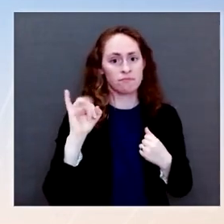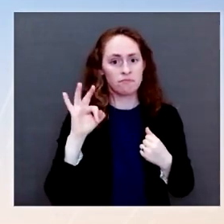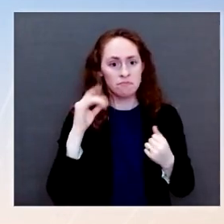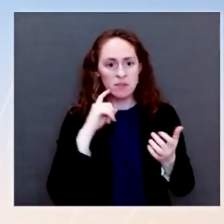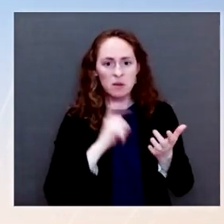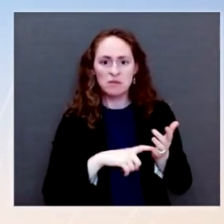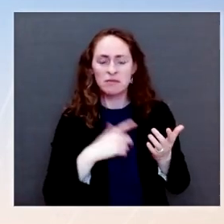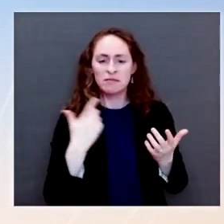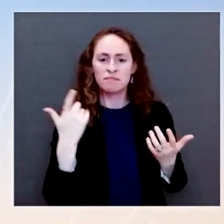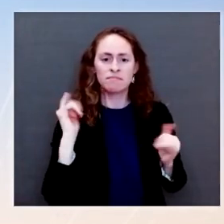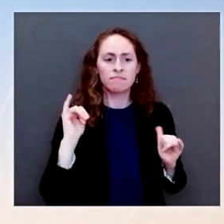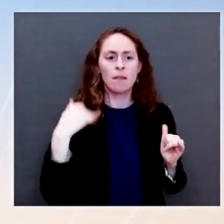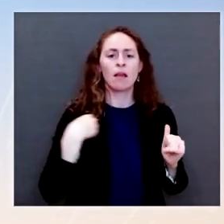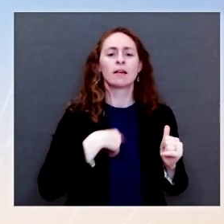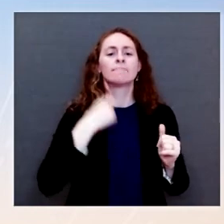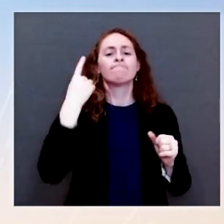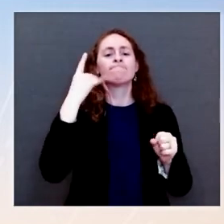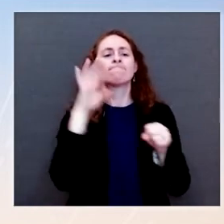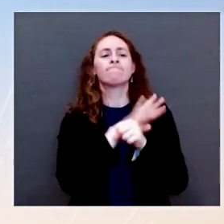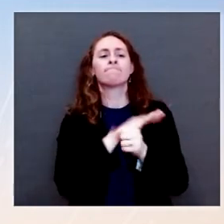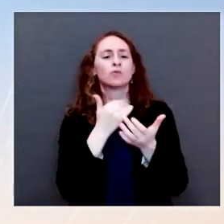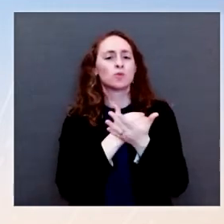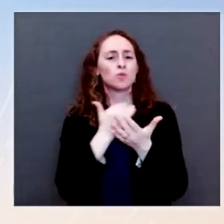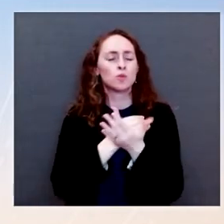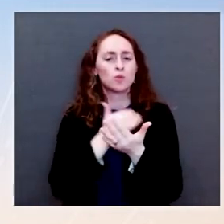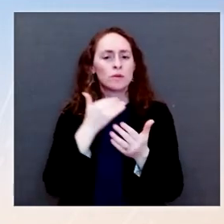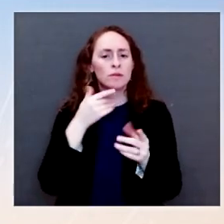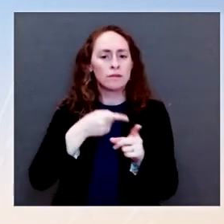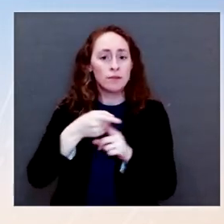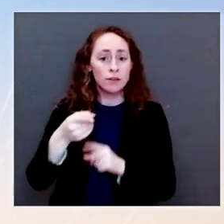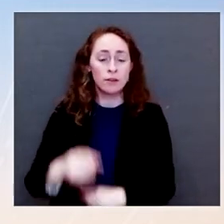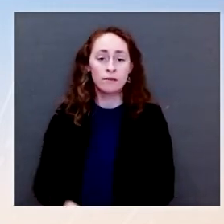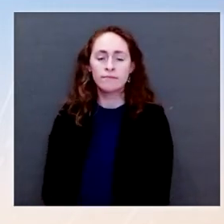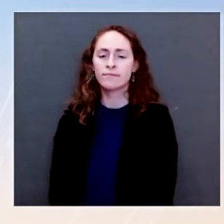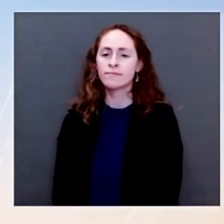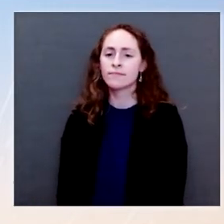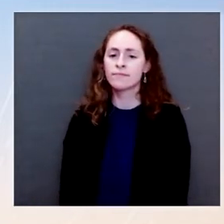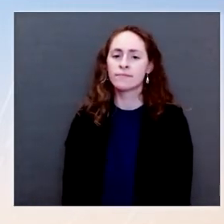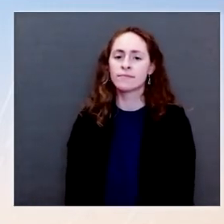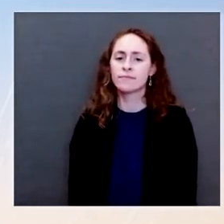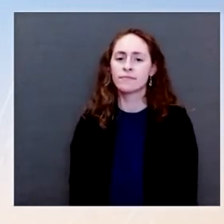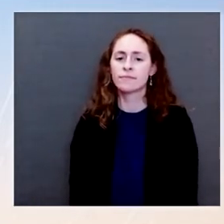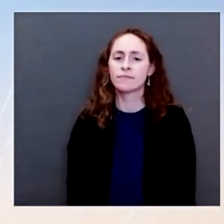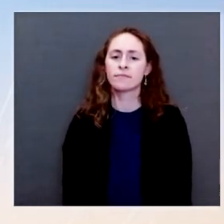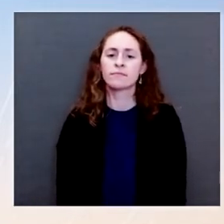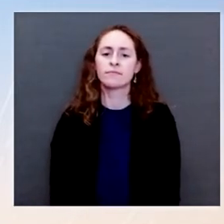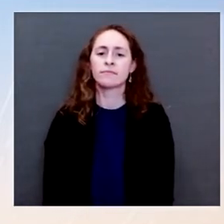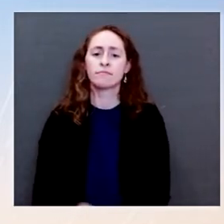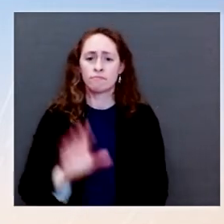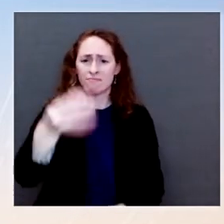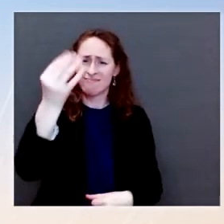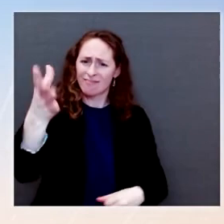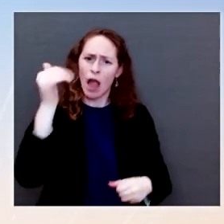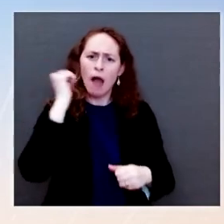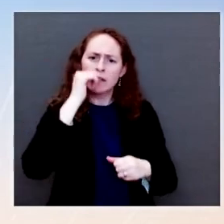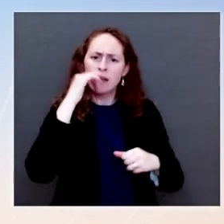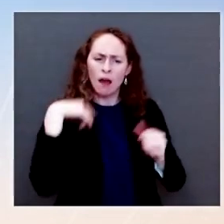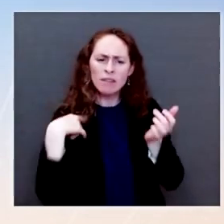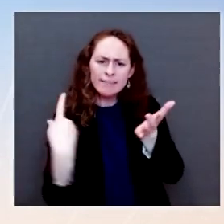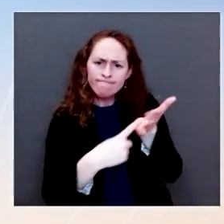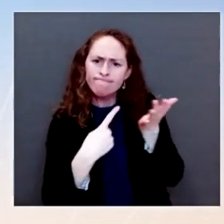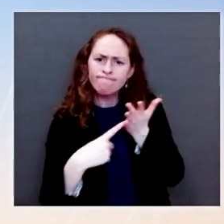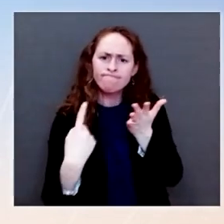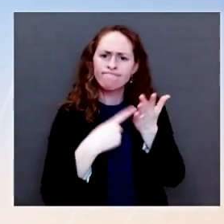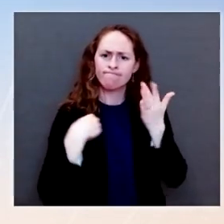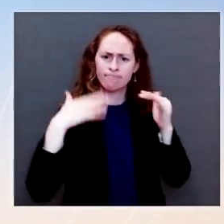something that's being evaluated and discussed on a daily basis. Back on Ukraine, just to distill it down to a couple important terms of art. Does the president view